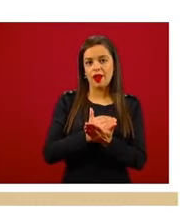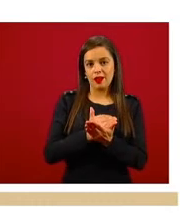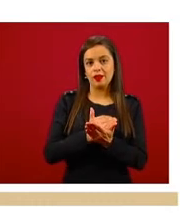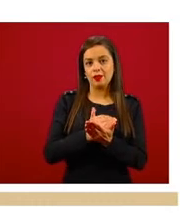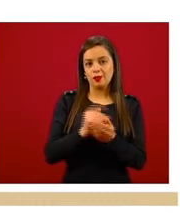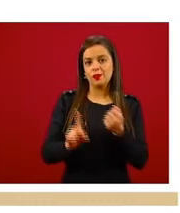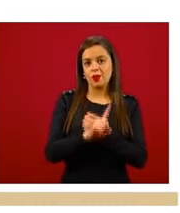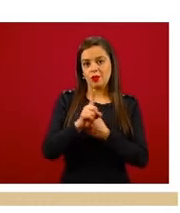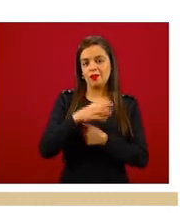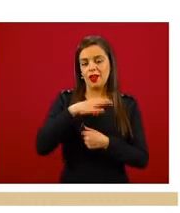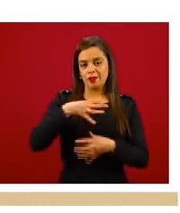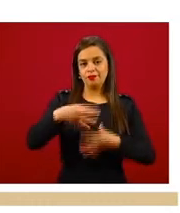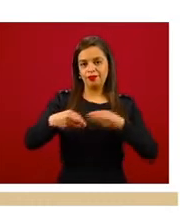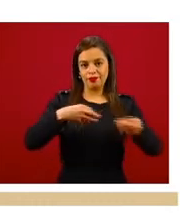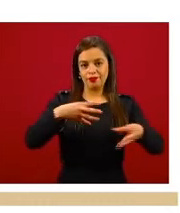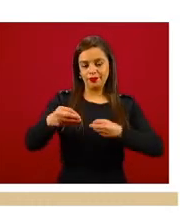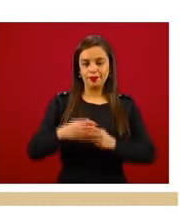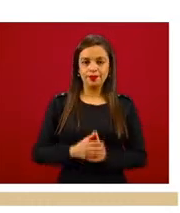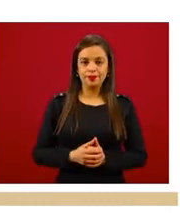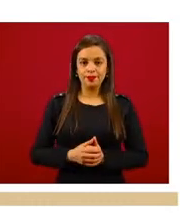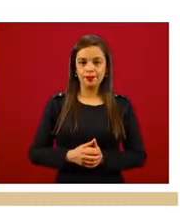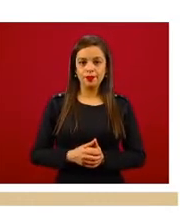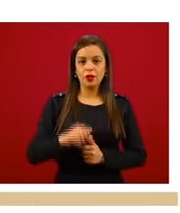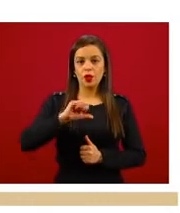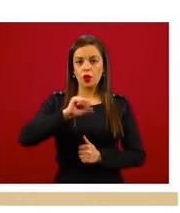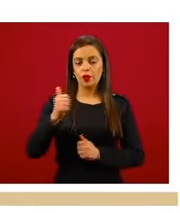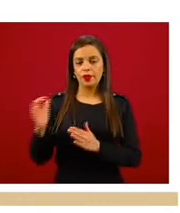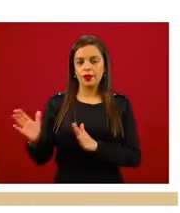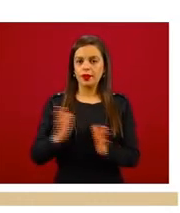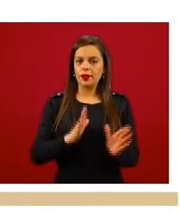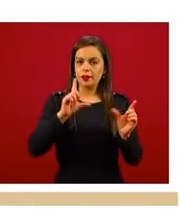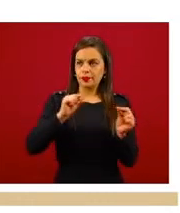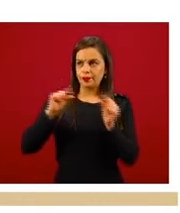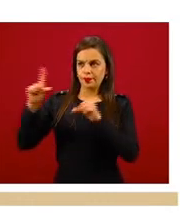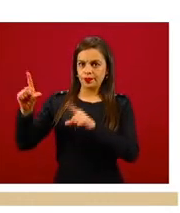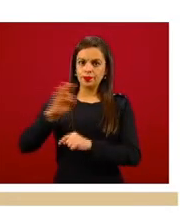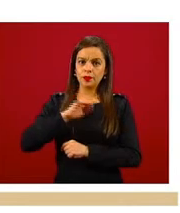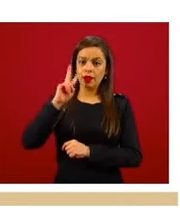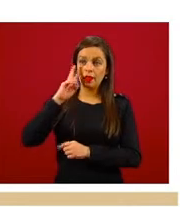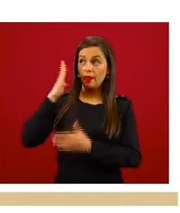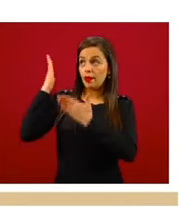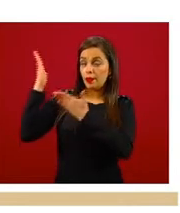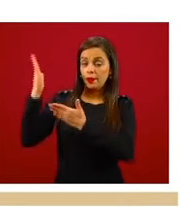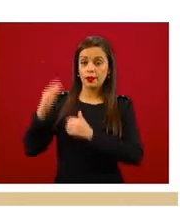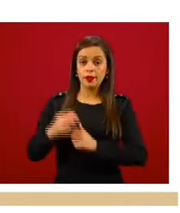at 1%, which are the less affected community.